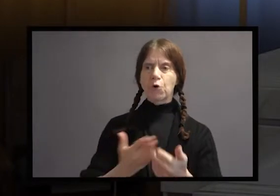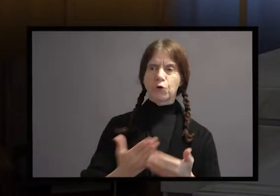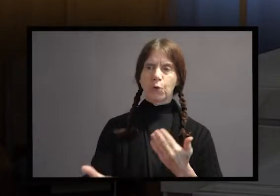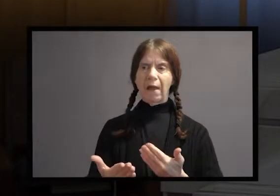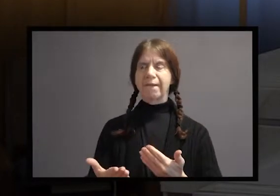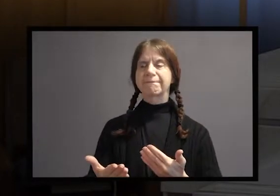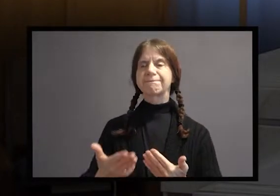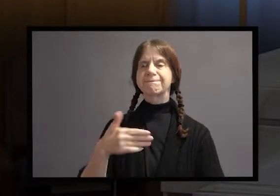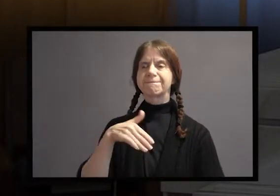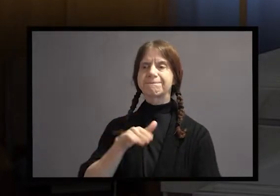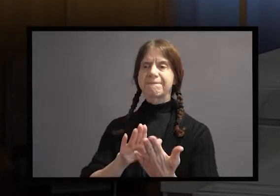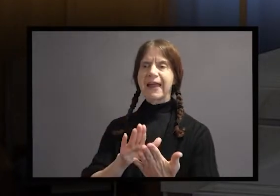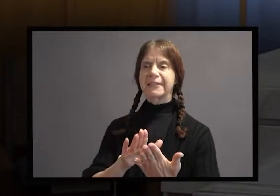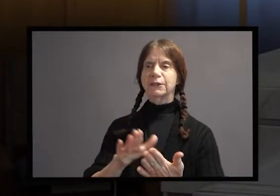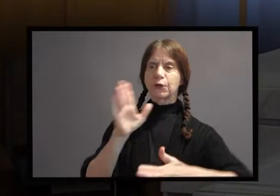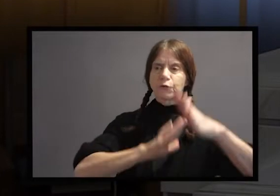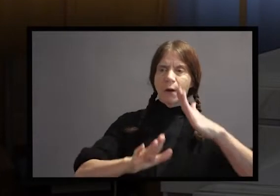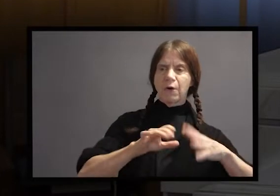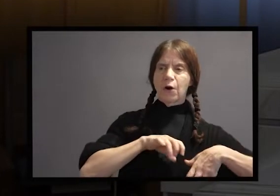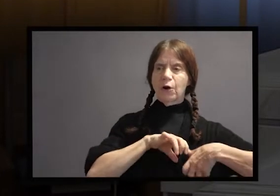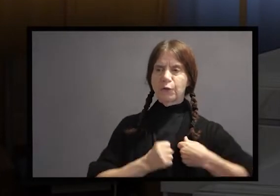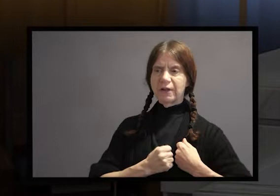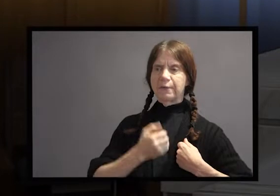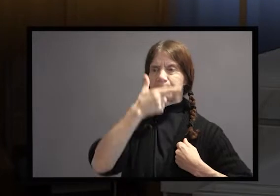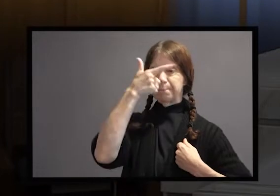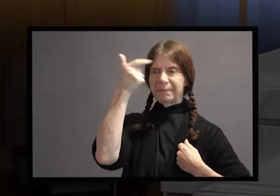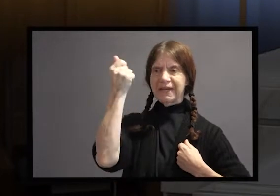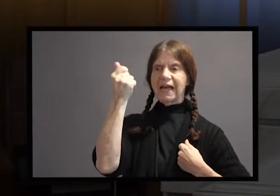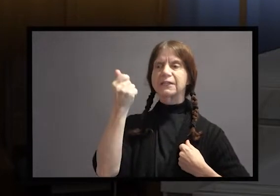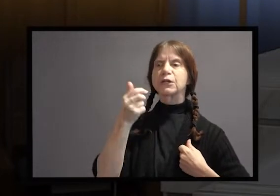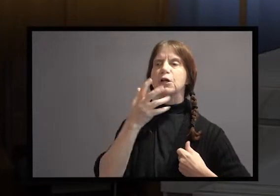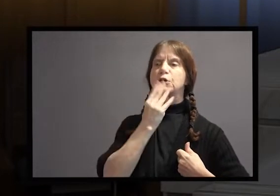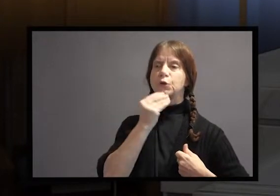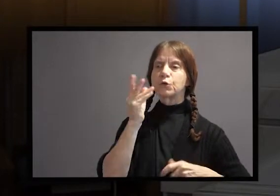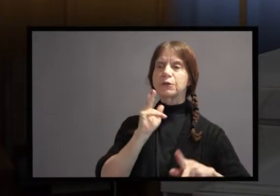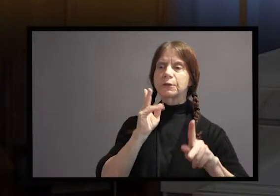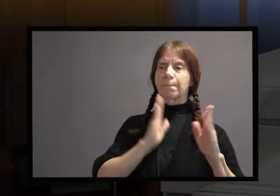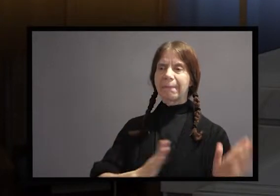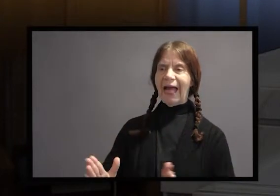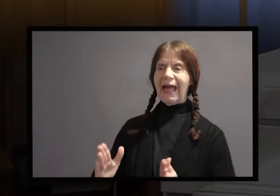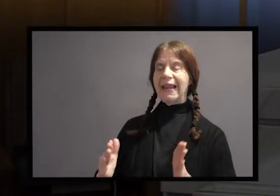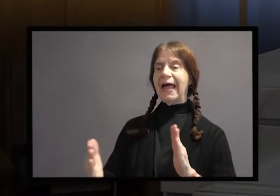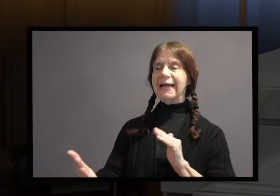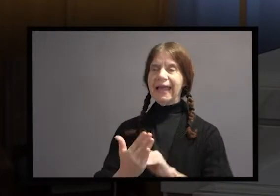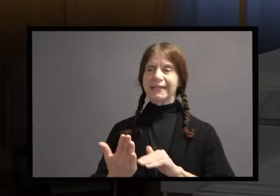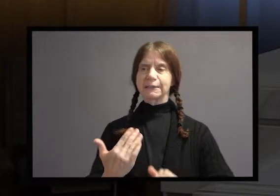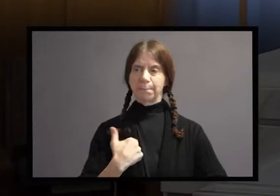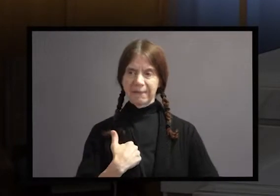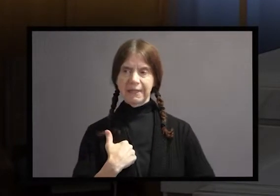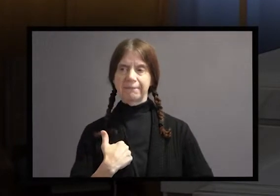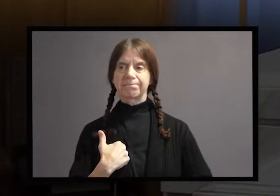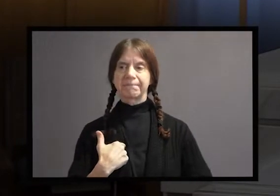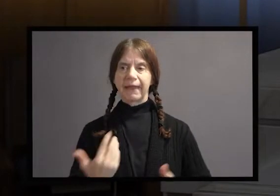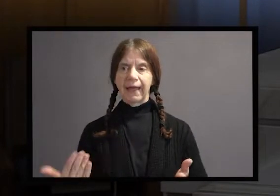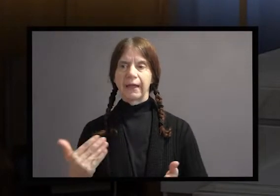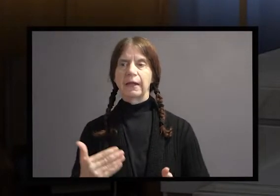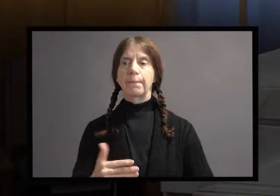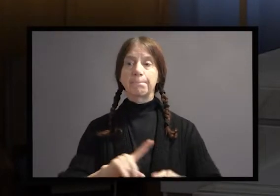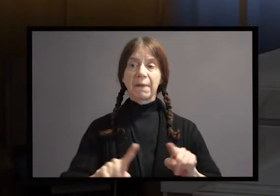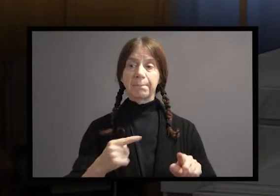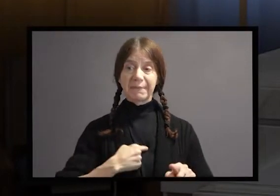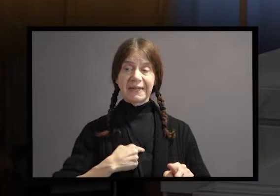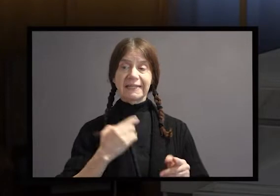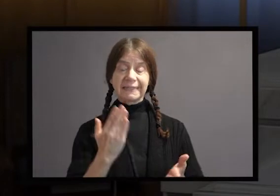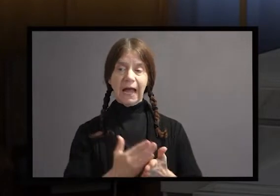through the plots of the Jews. How I did not shrink from declaring to you anything that was profitable,